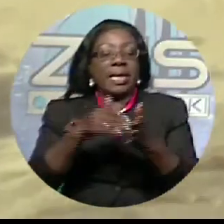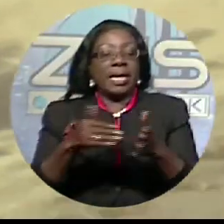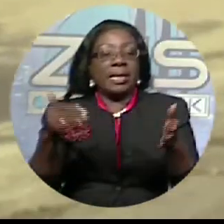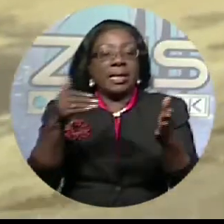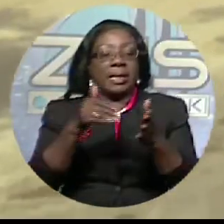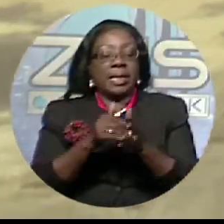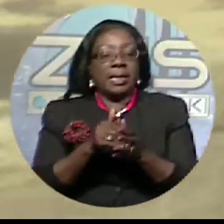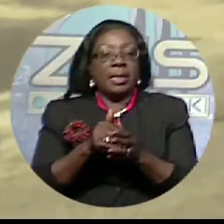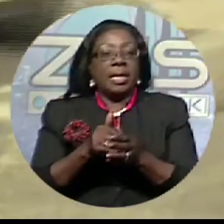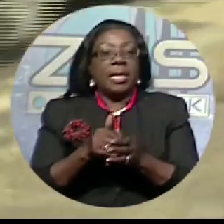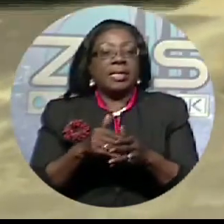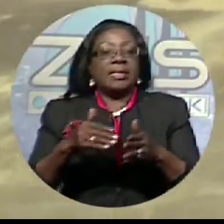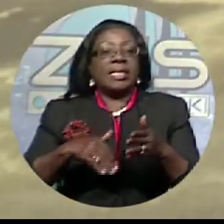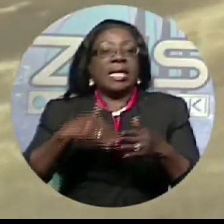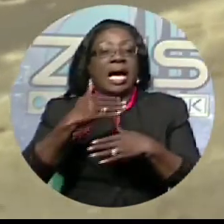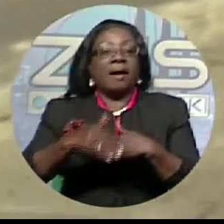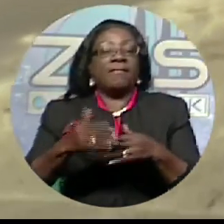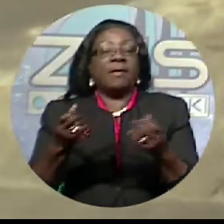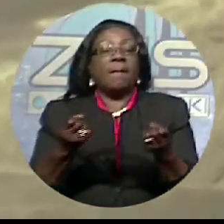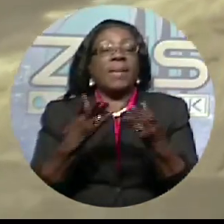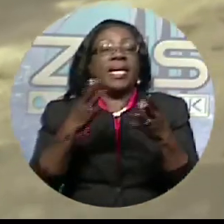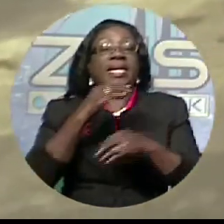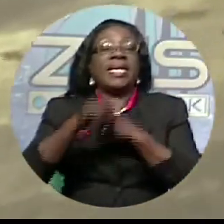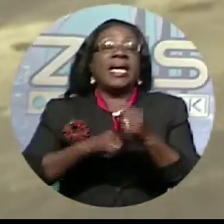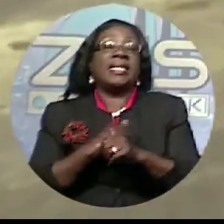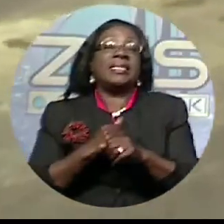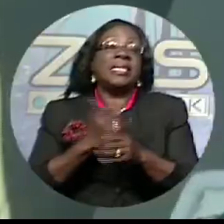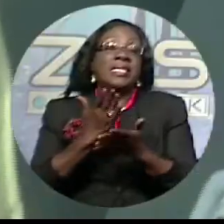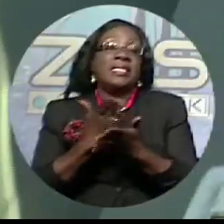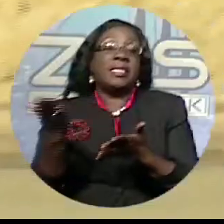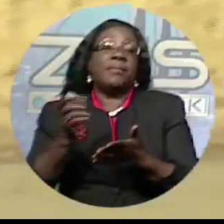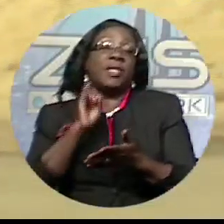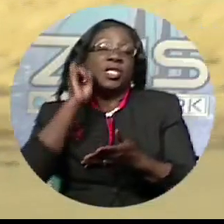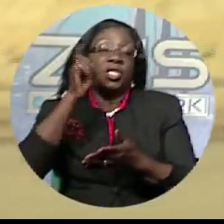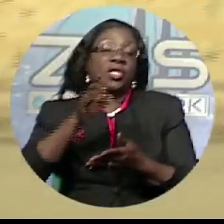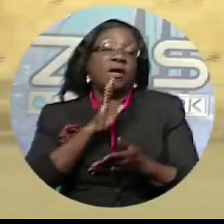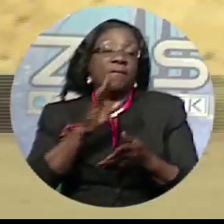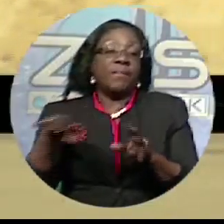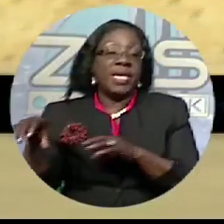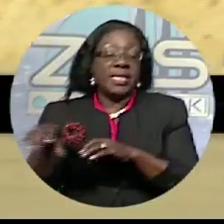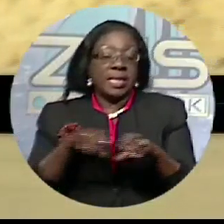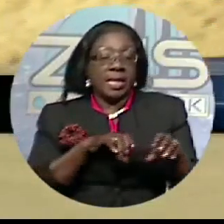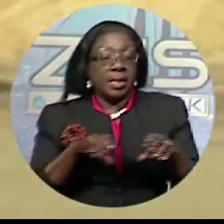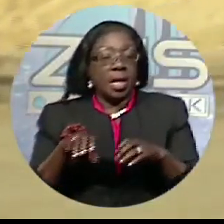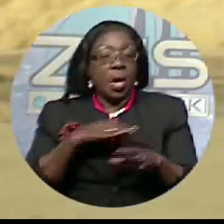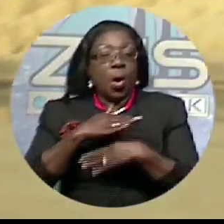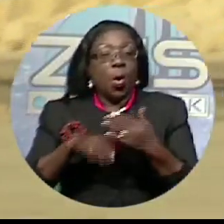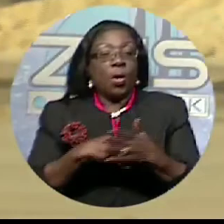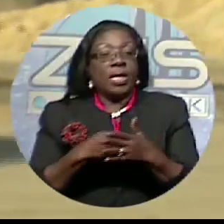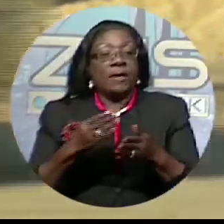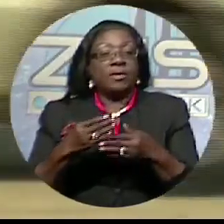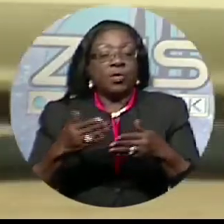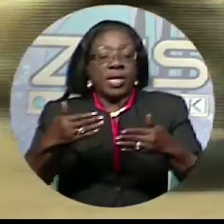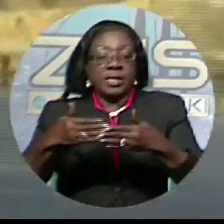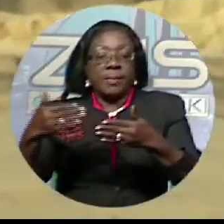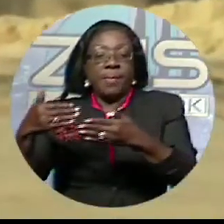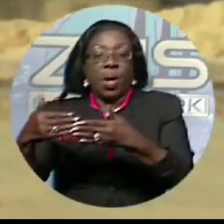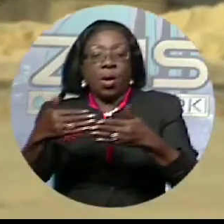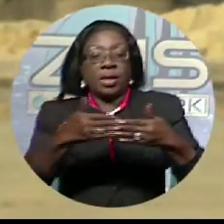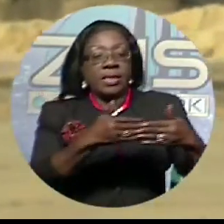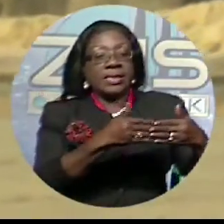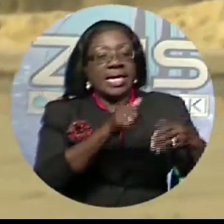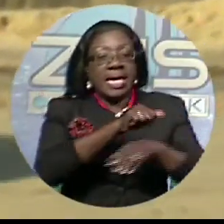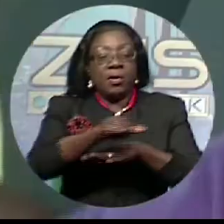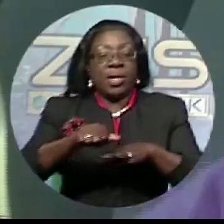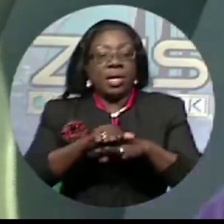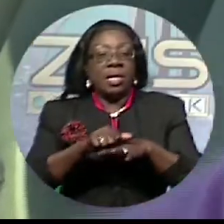dreadful and says after many years something could have been done. All they have to do is block in this area, put wooden steps over